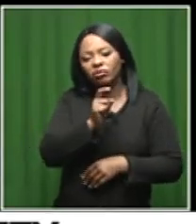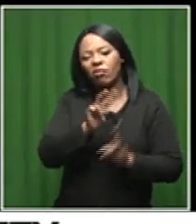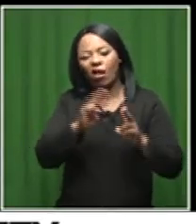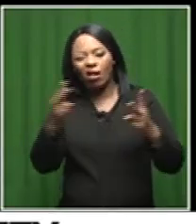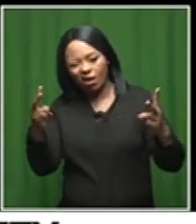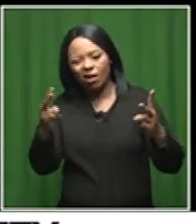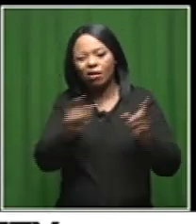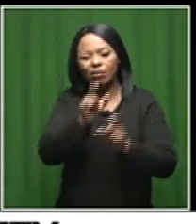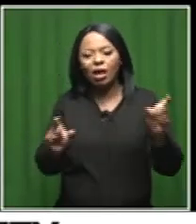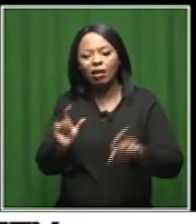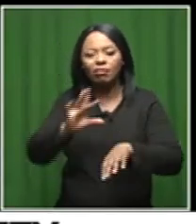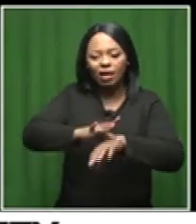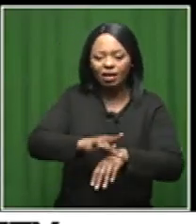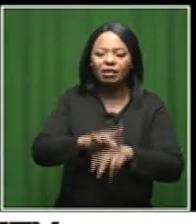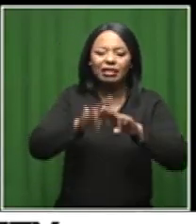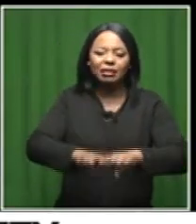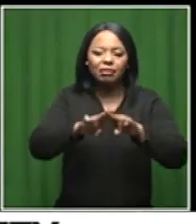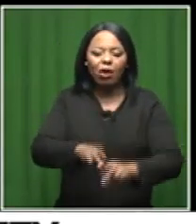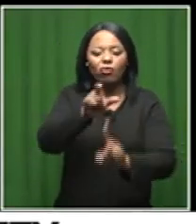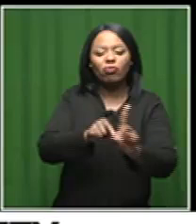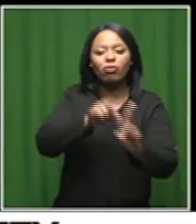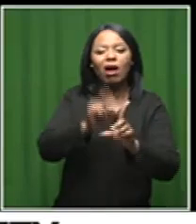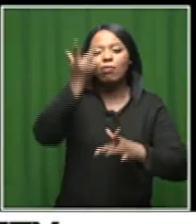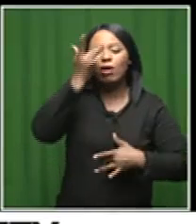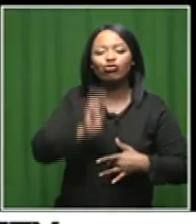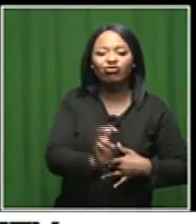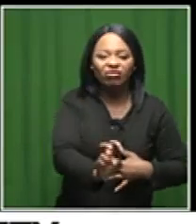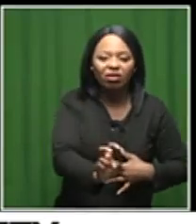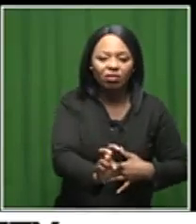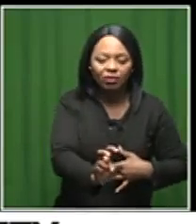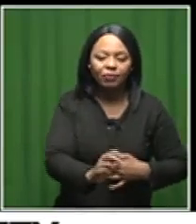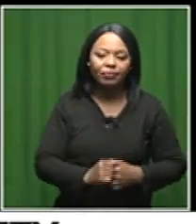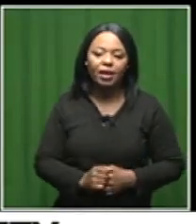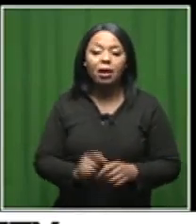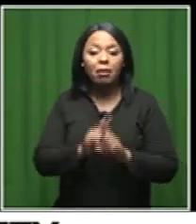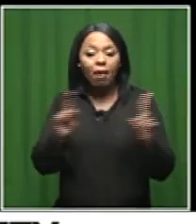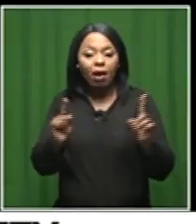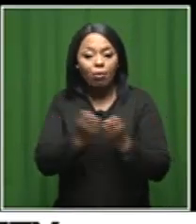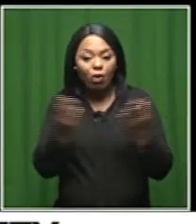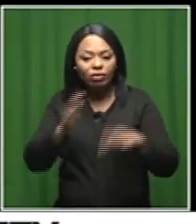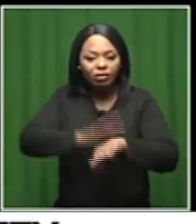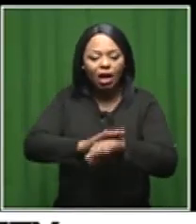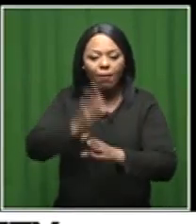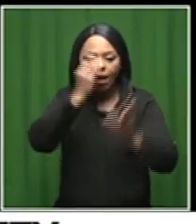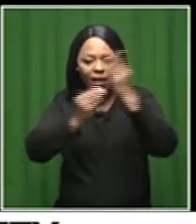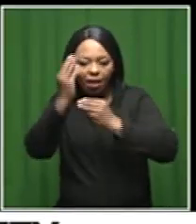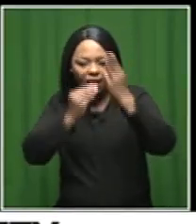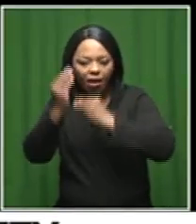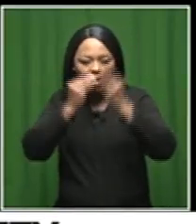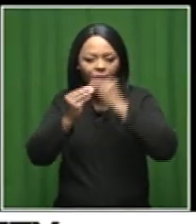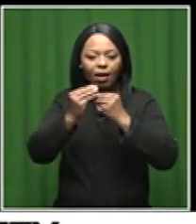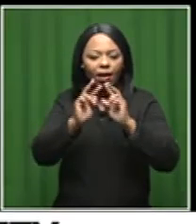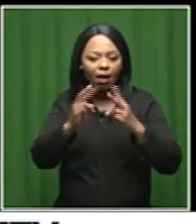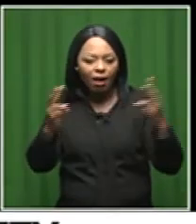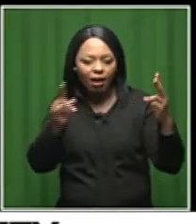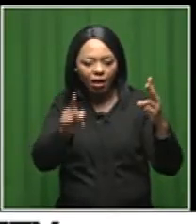for occasional resistant cases. This time, we are going to learn about these molecular defects in